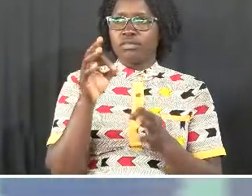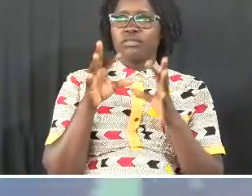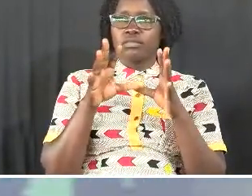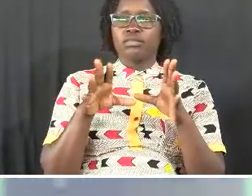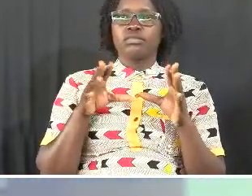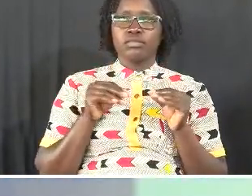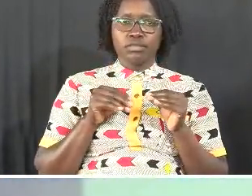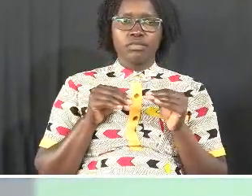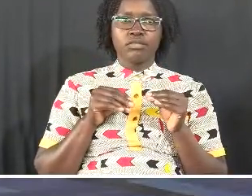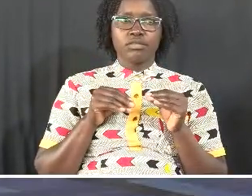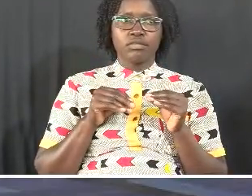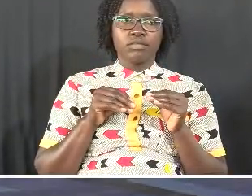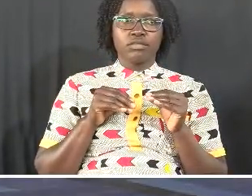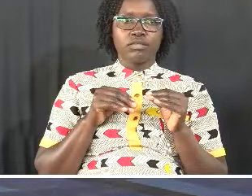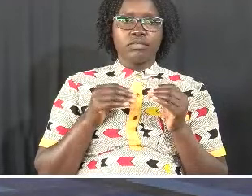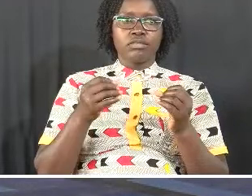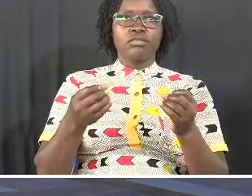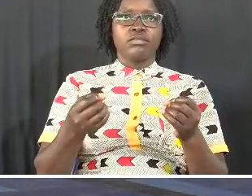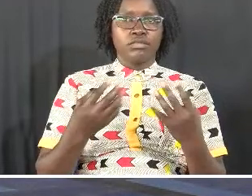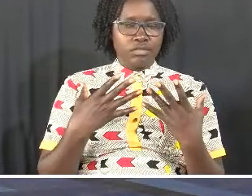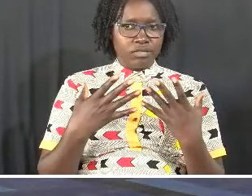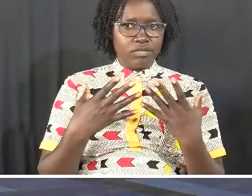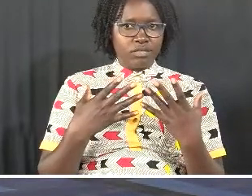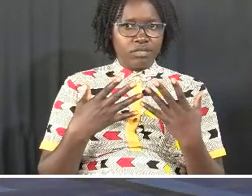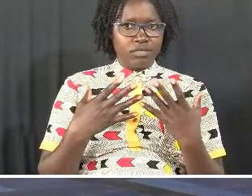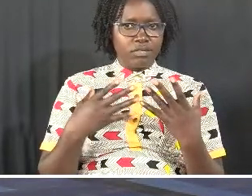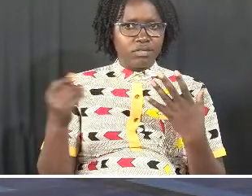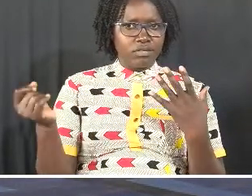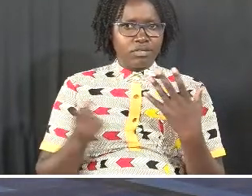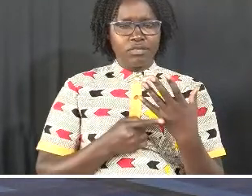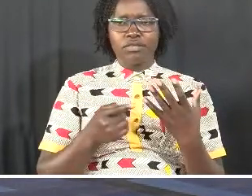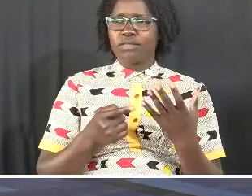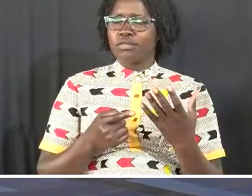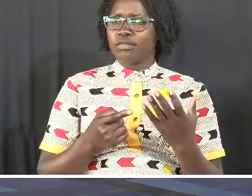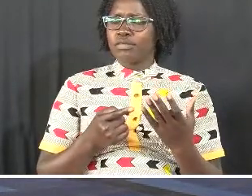accept, you give me your entire month's salary.